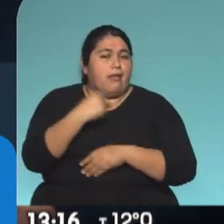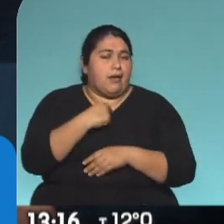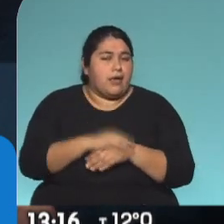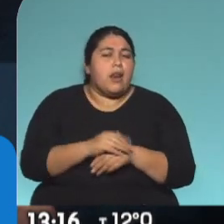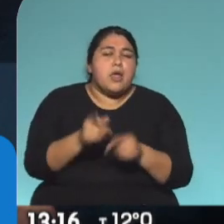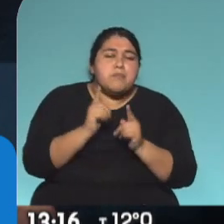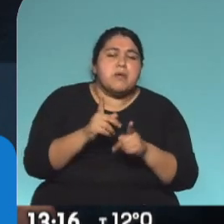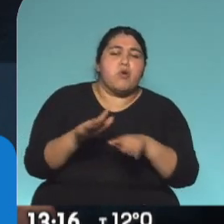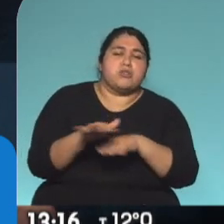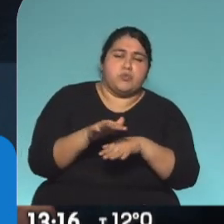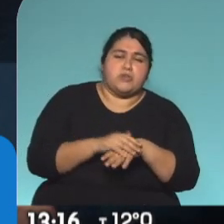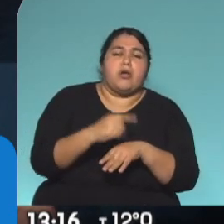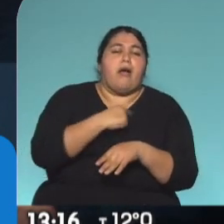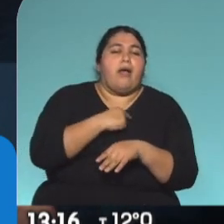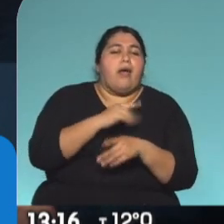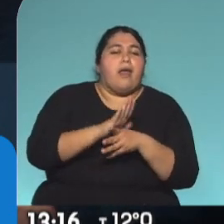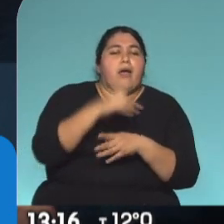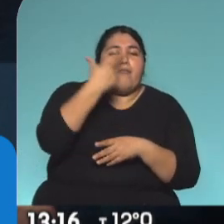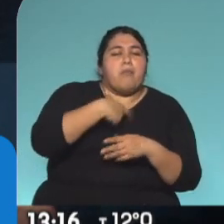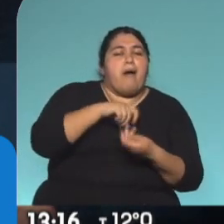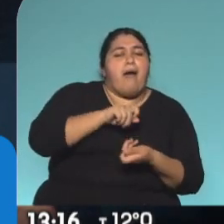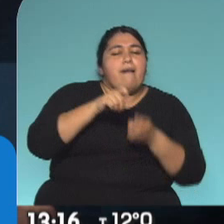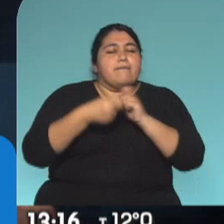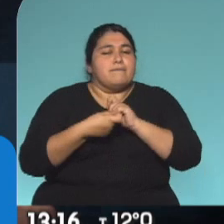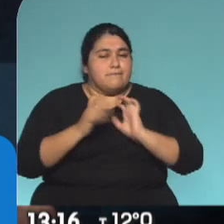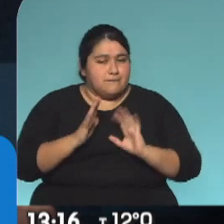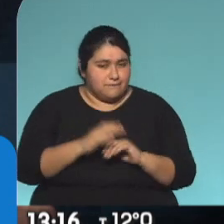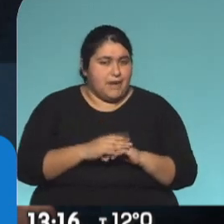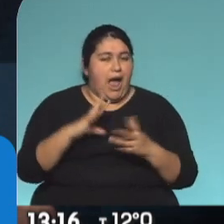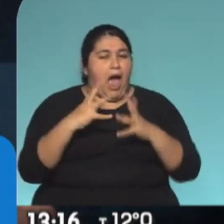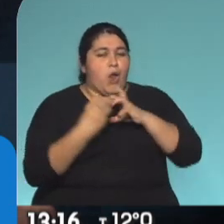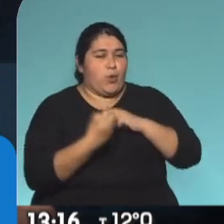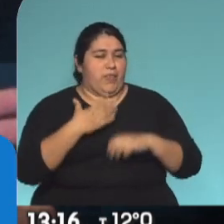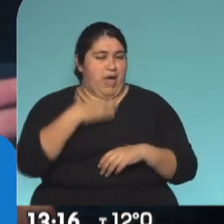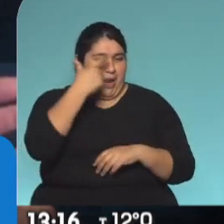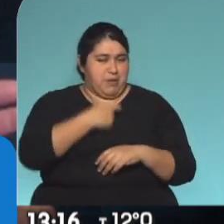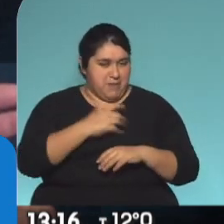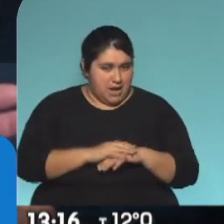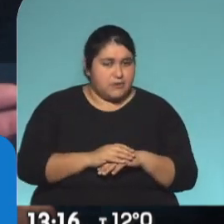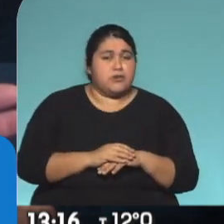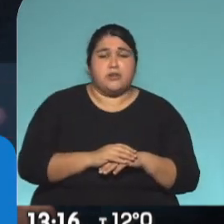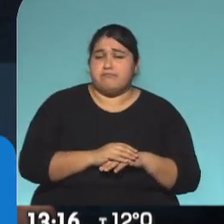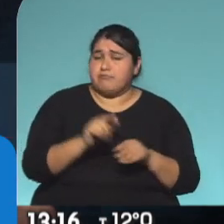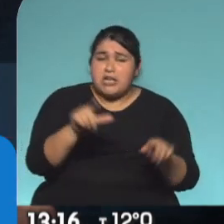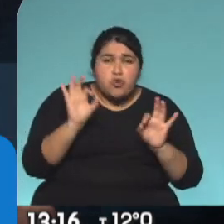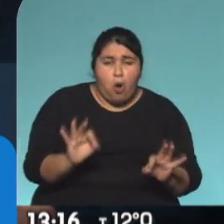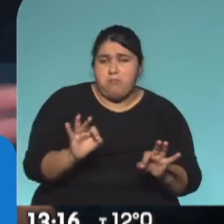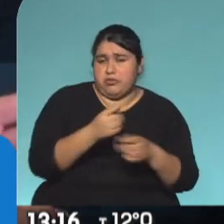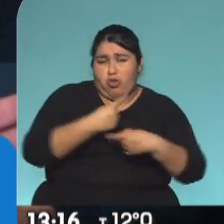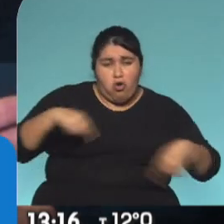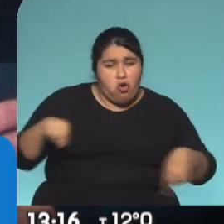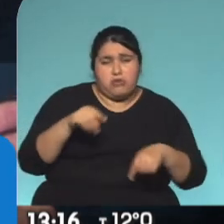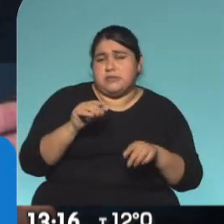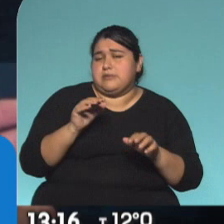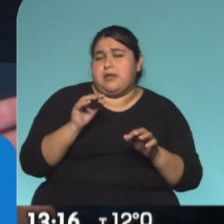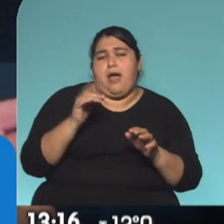same stories. You could have asked me the same questions 4 years ago. I had to litigate this and talk about it. Totally fake news. No, actually I